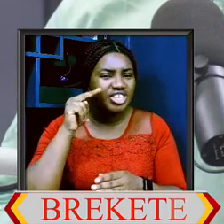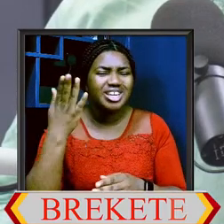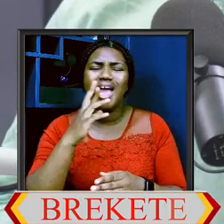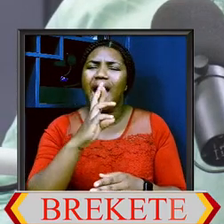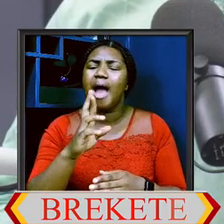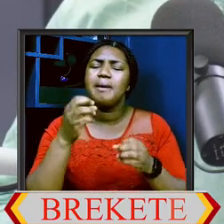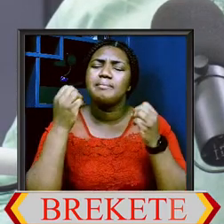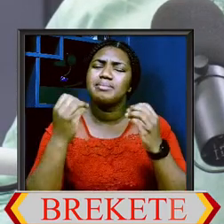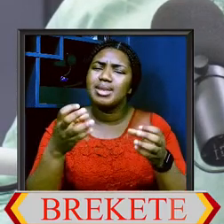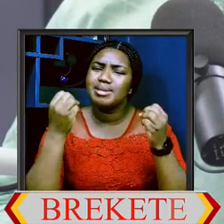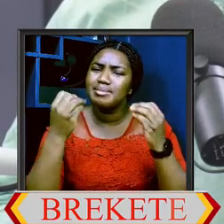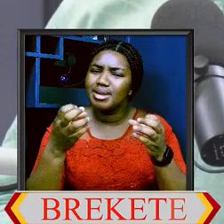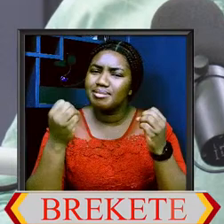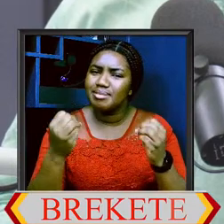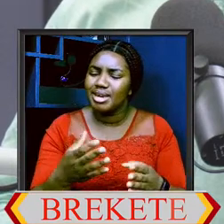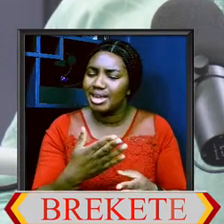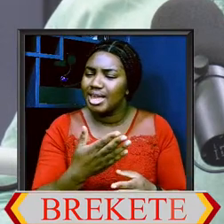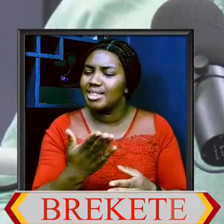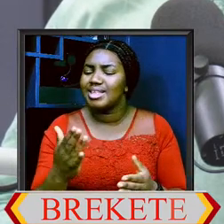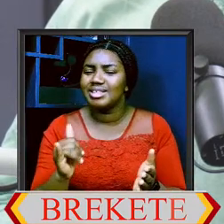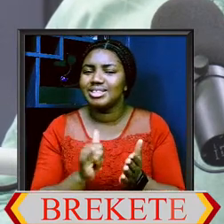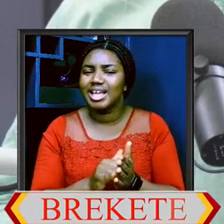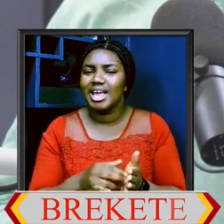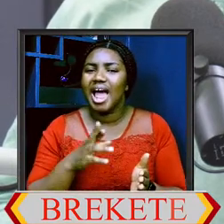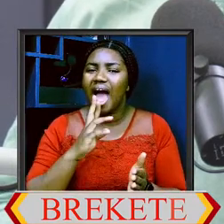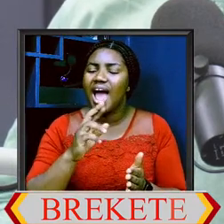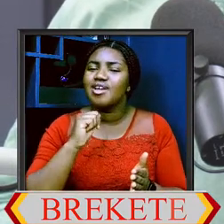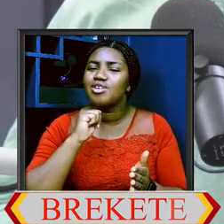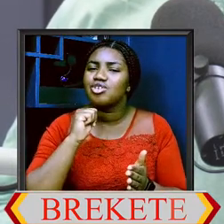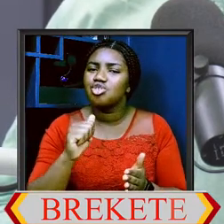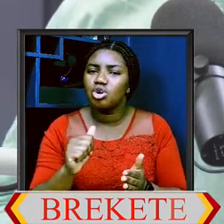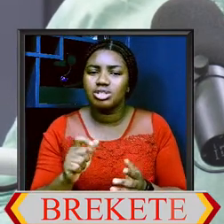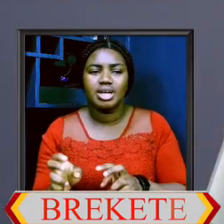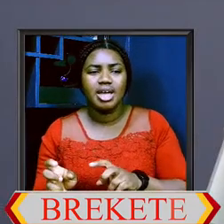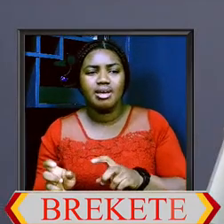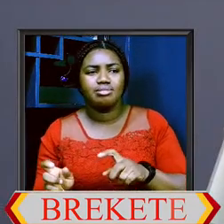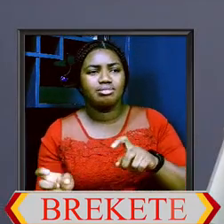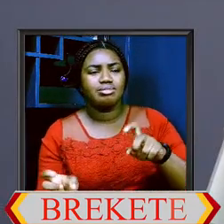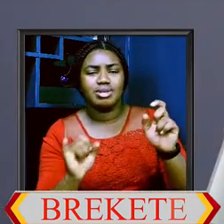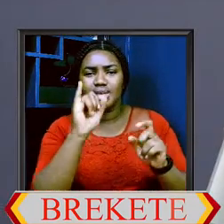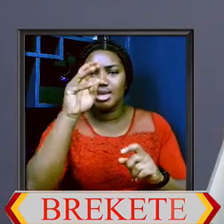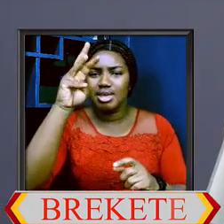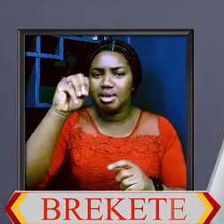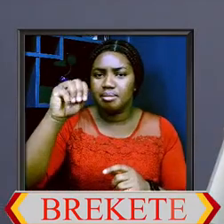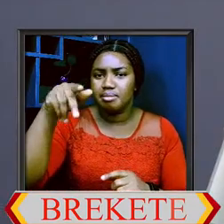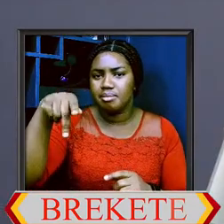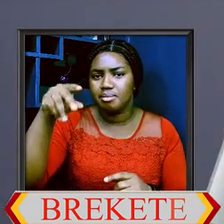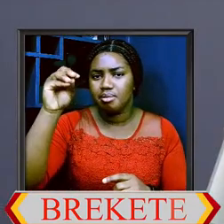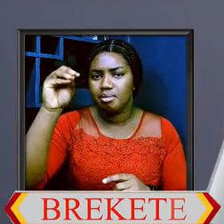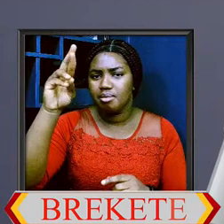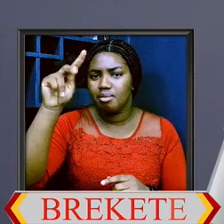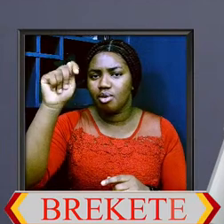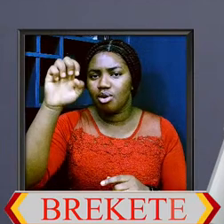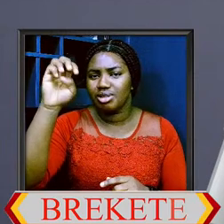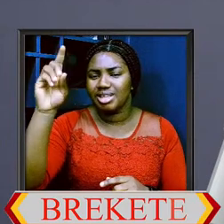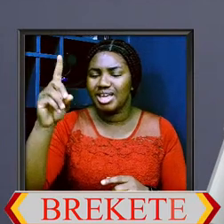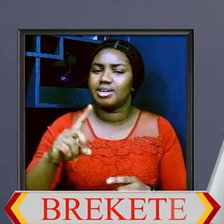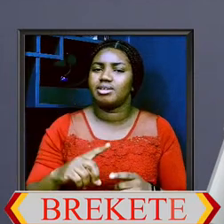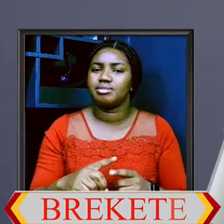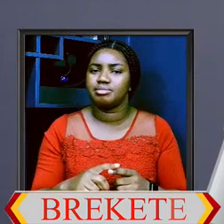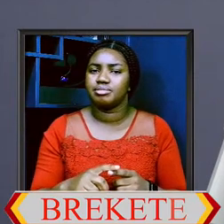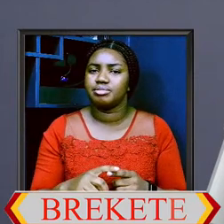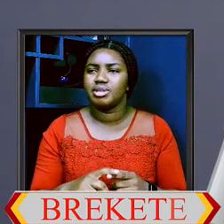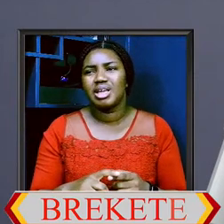of item that is not being imported produced here inside that inside that country if I thought they have to increase at